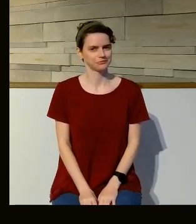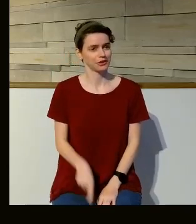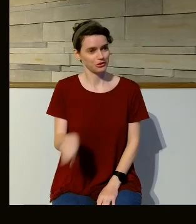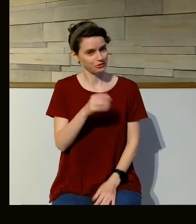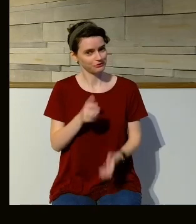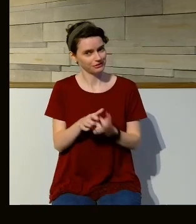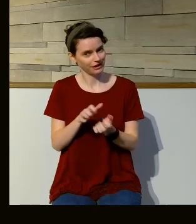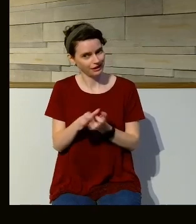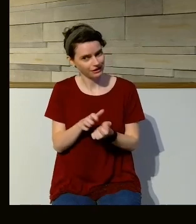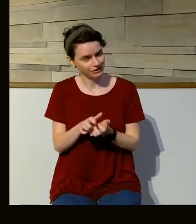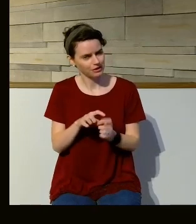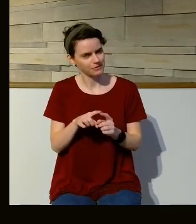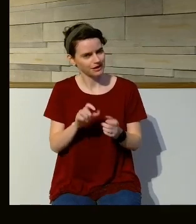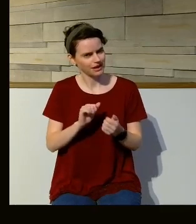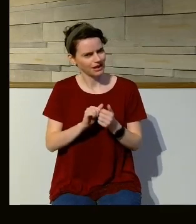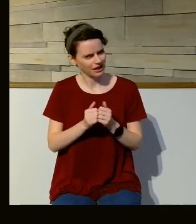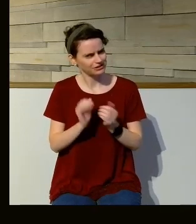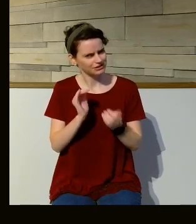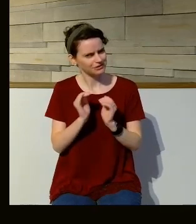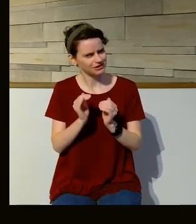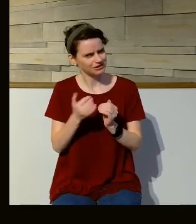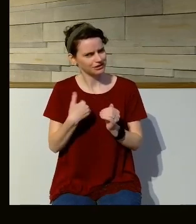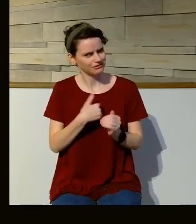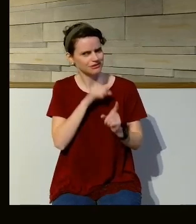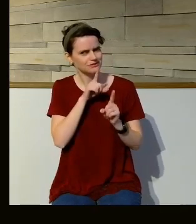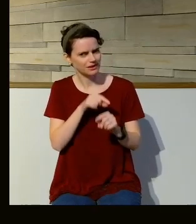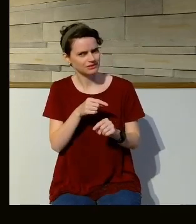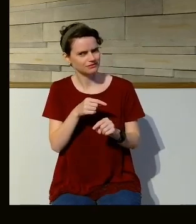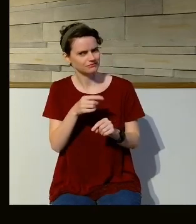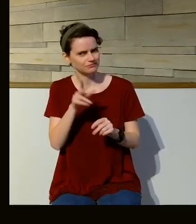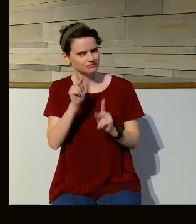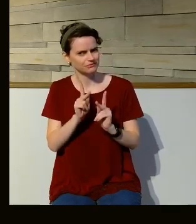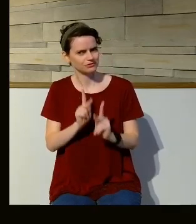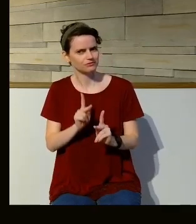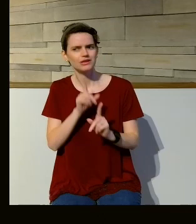Now you laugh, but how similar is that to the responses we give when people ask why we're Christians?